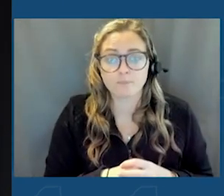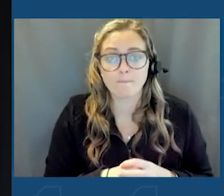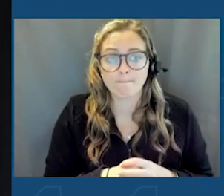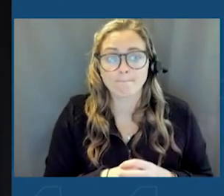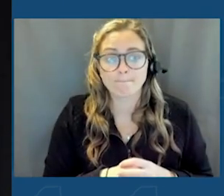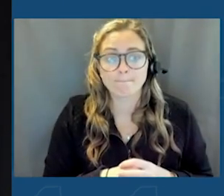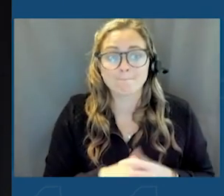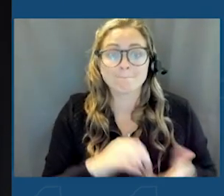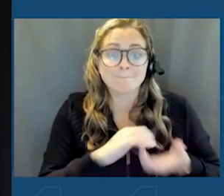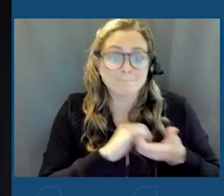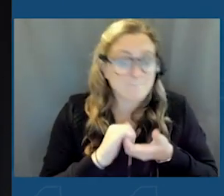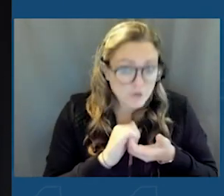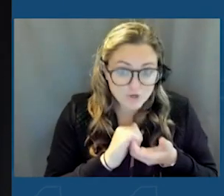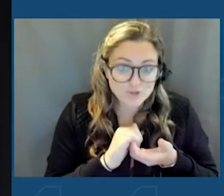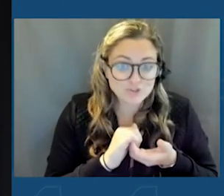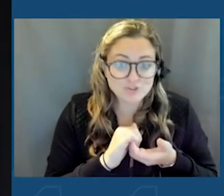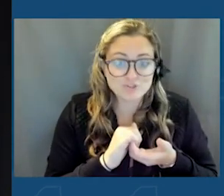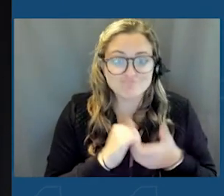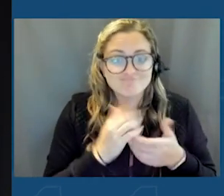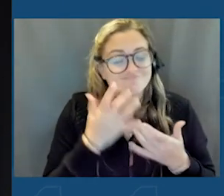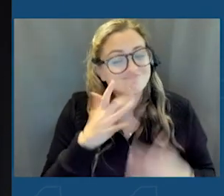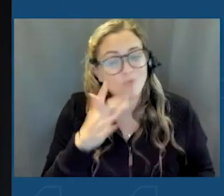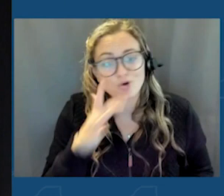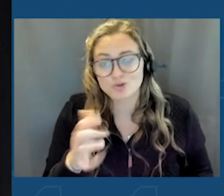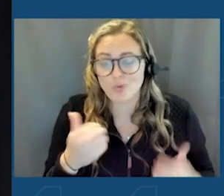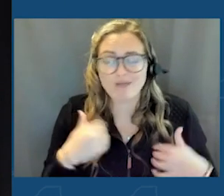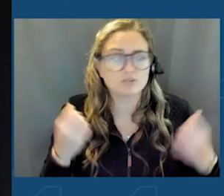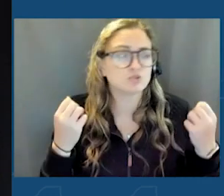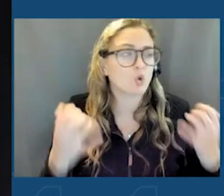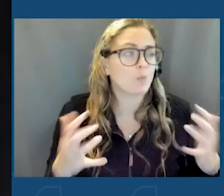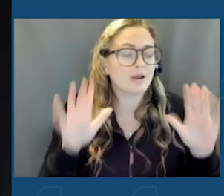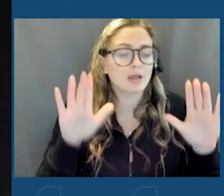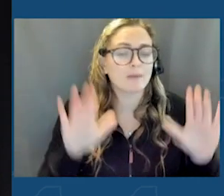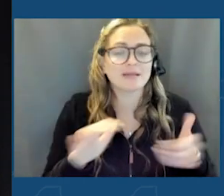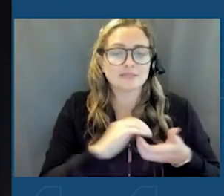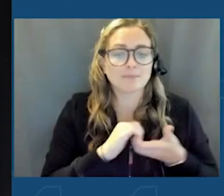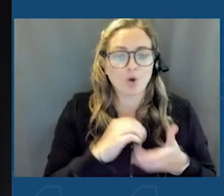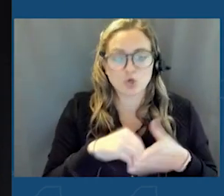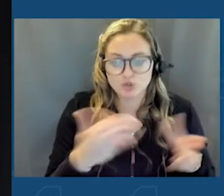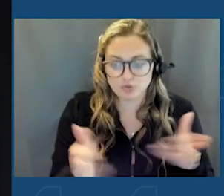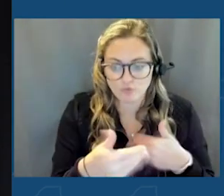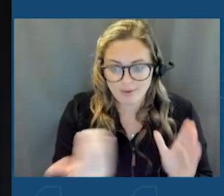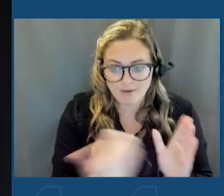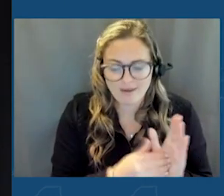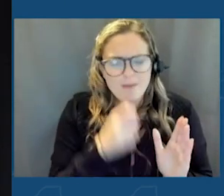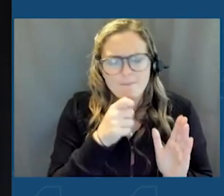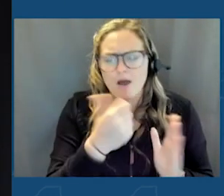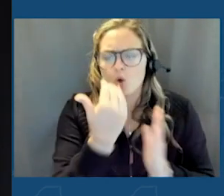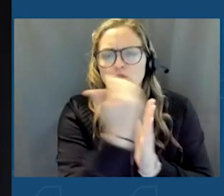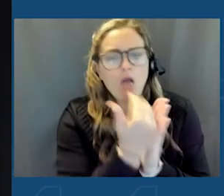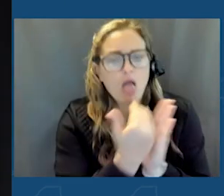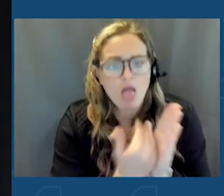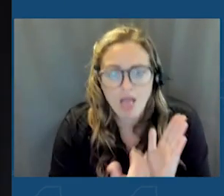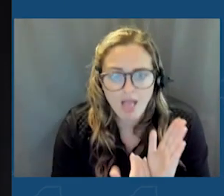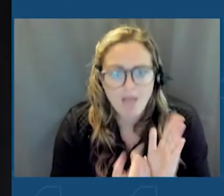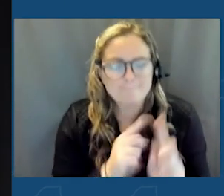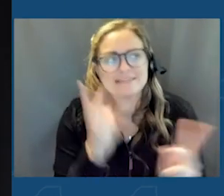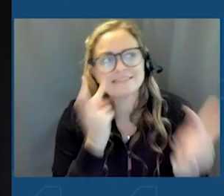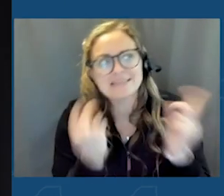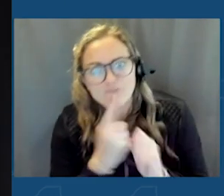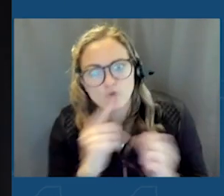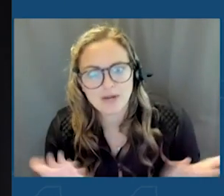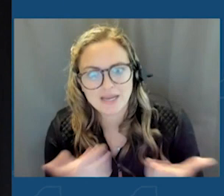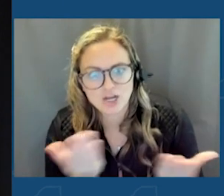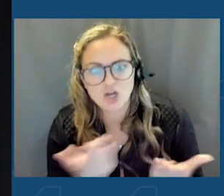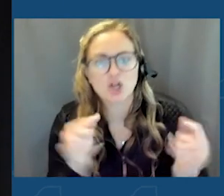Partners, we're fortunate to have so many amazing partners in the room. Again, I won't go through the full list, but seeing everyone in the room here, this